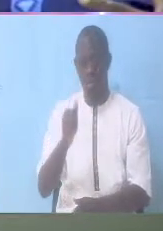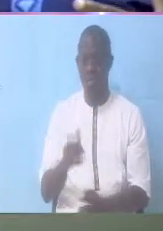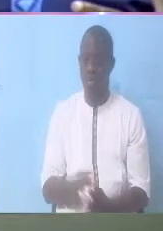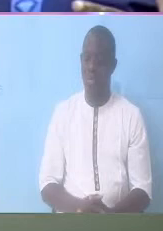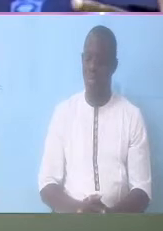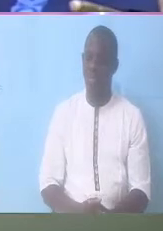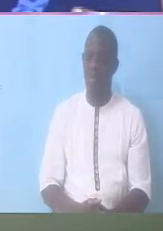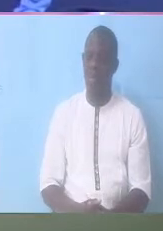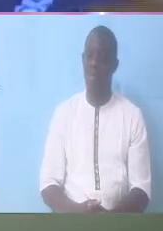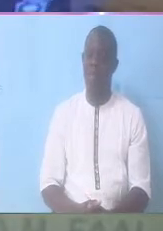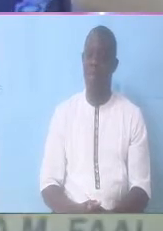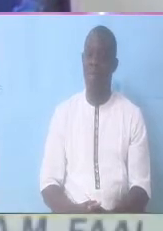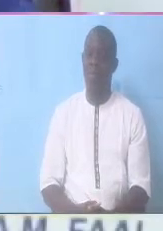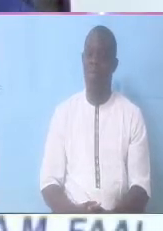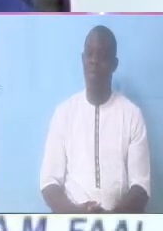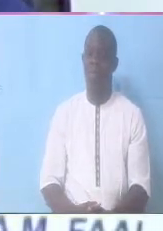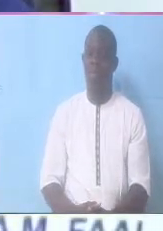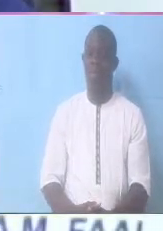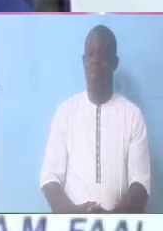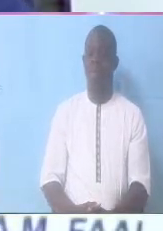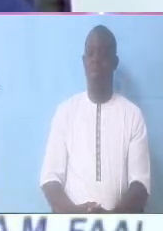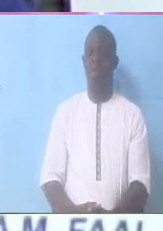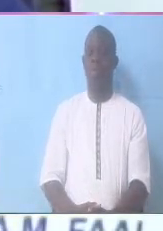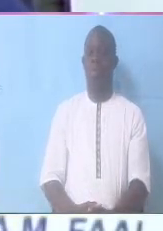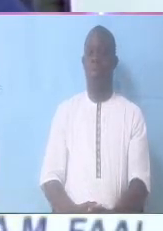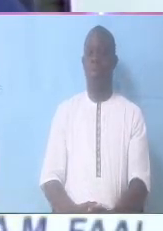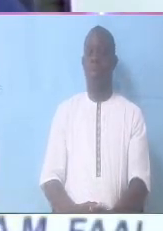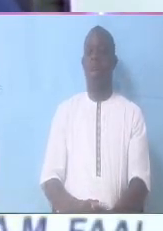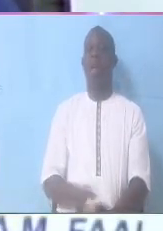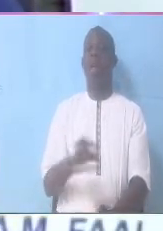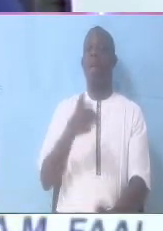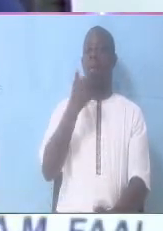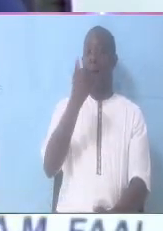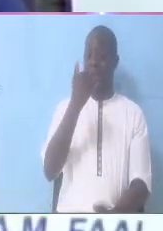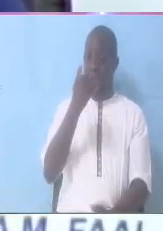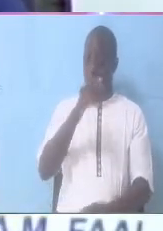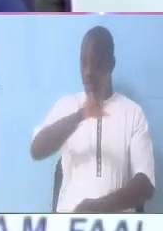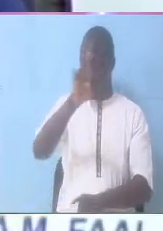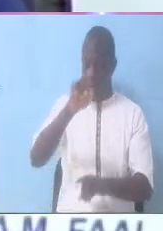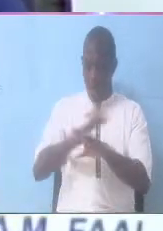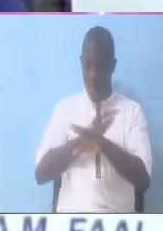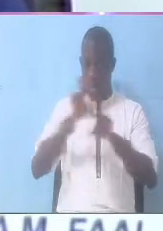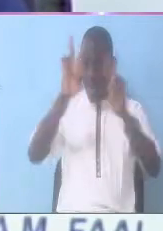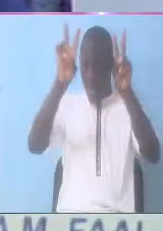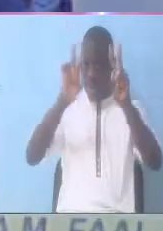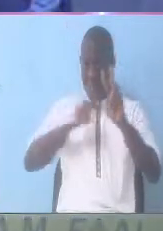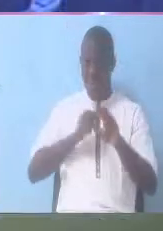Did Jammeh see this reaction?